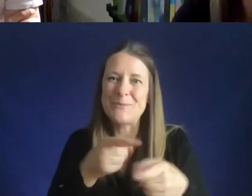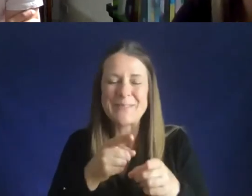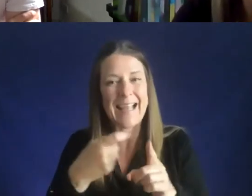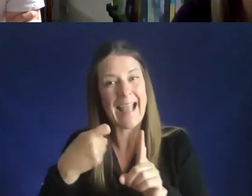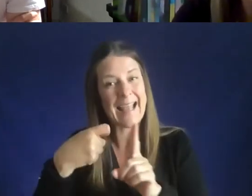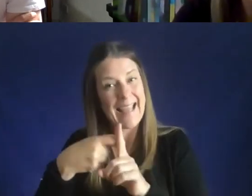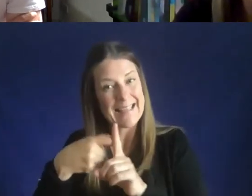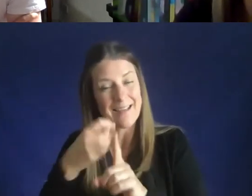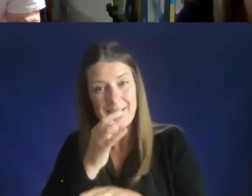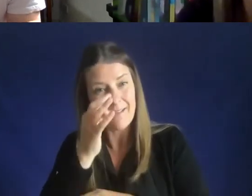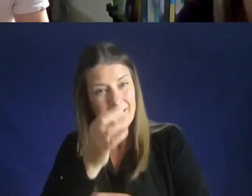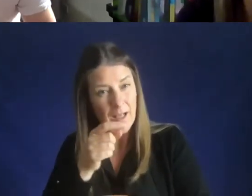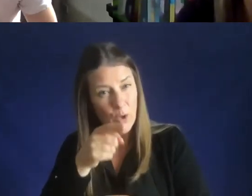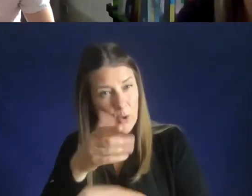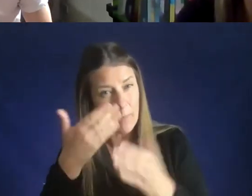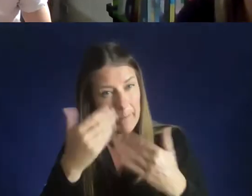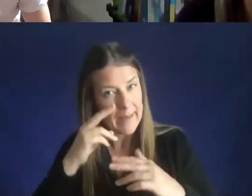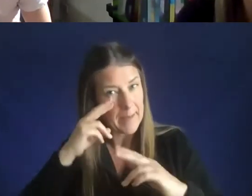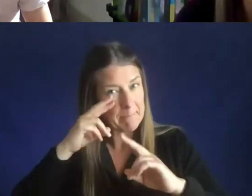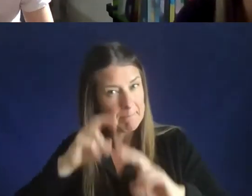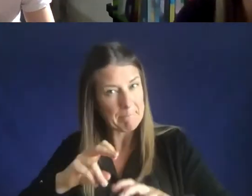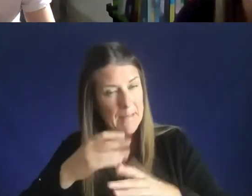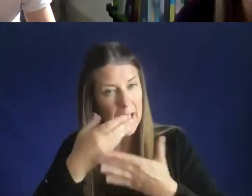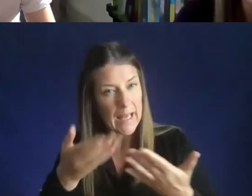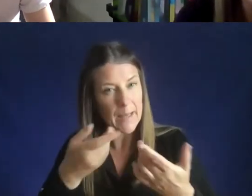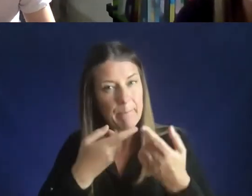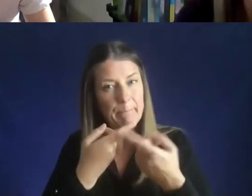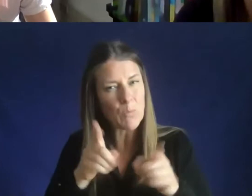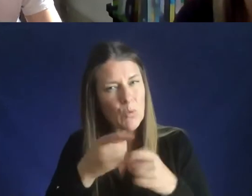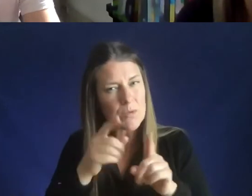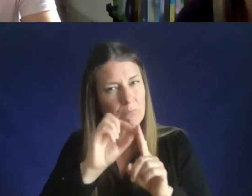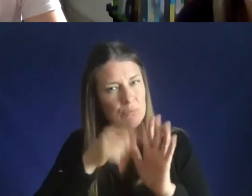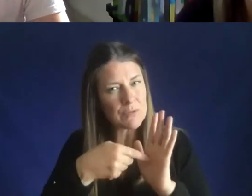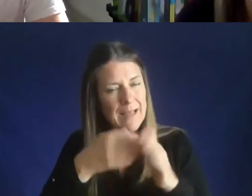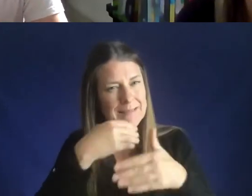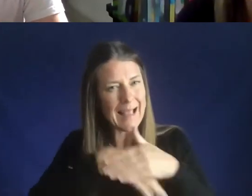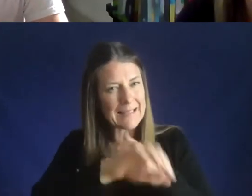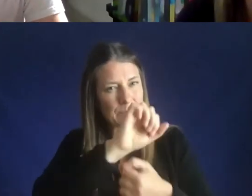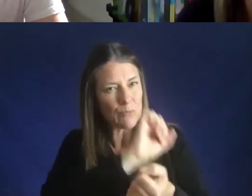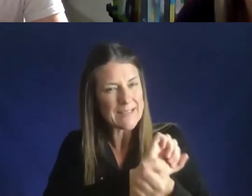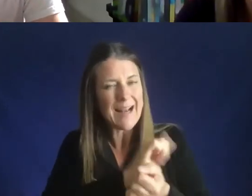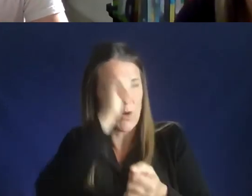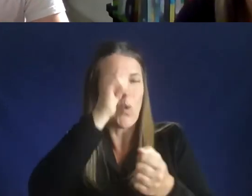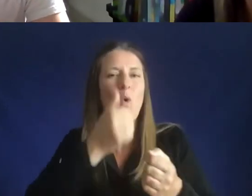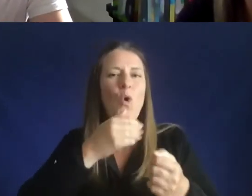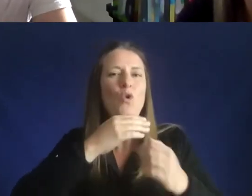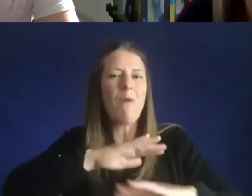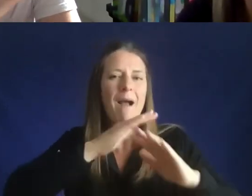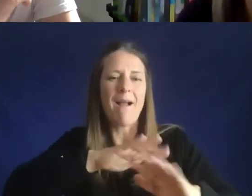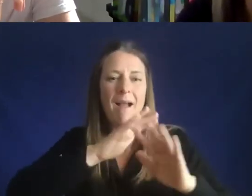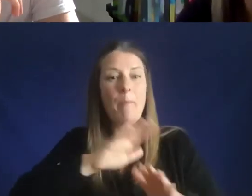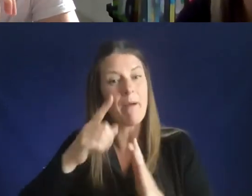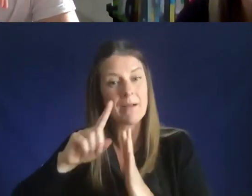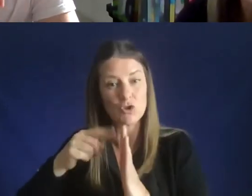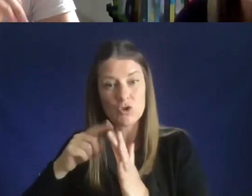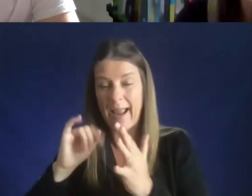have you come across any interesting music in prisons projects in your studies, aside from the choir? And then Jeff, welcome Jeff, asks, I